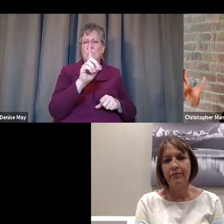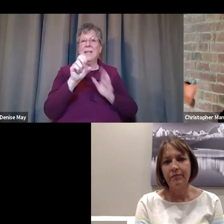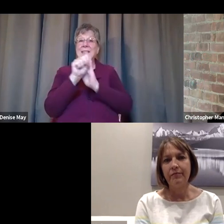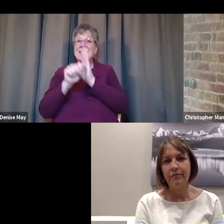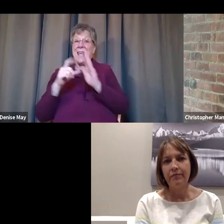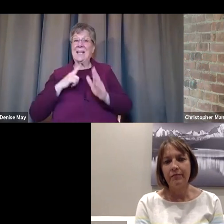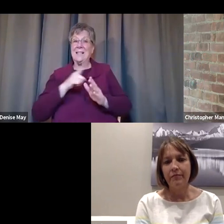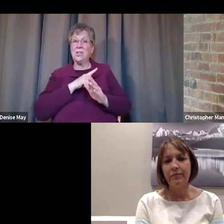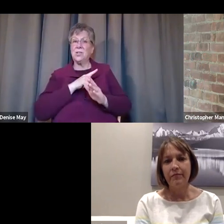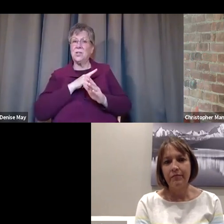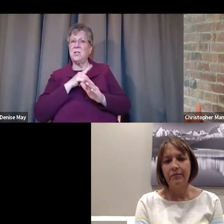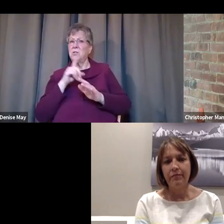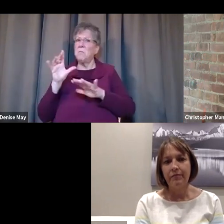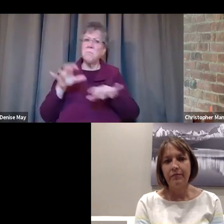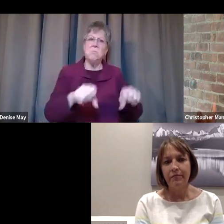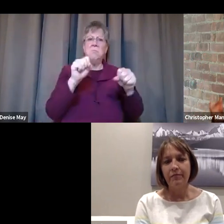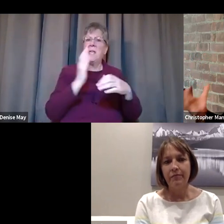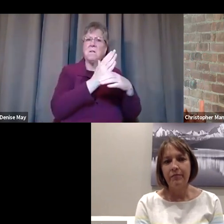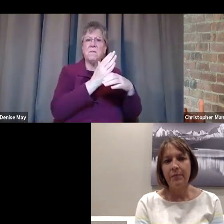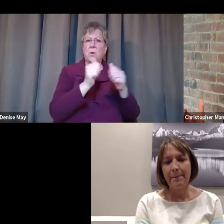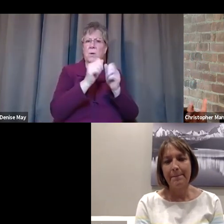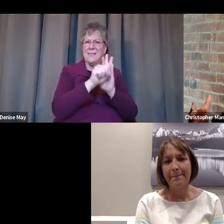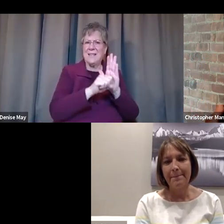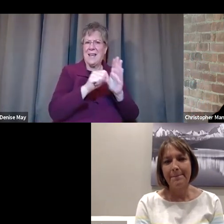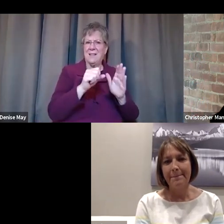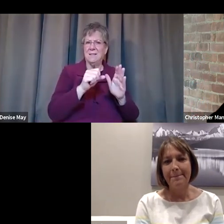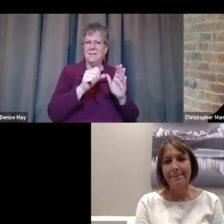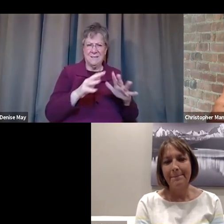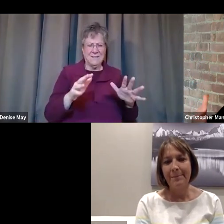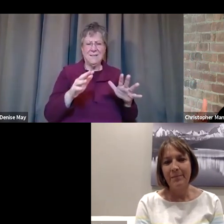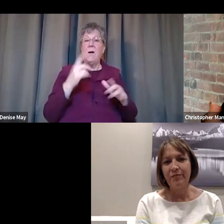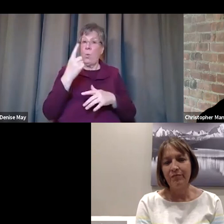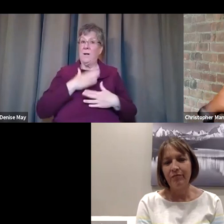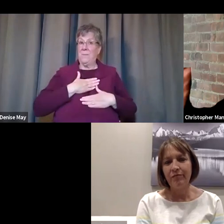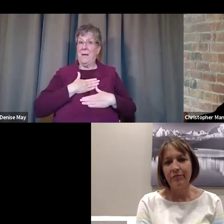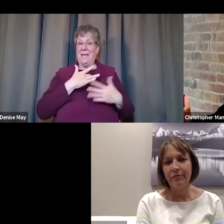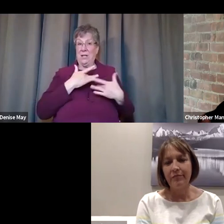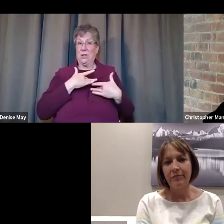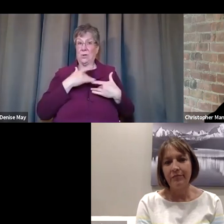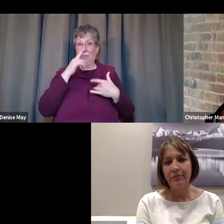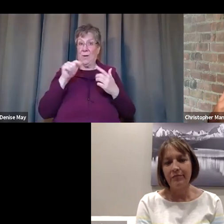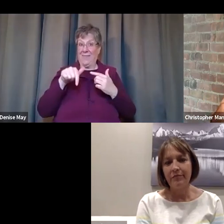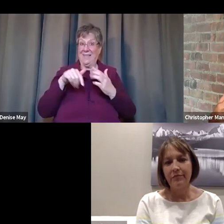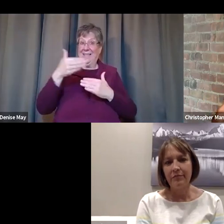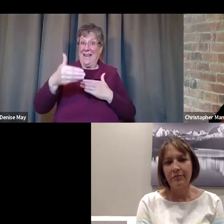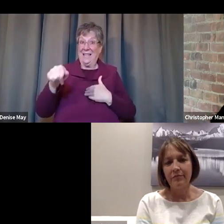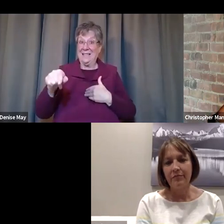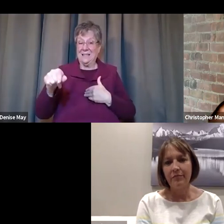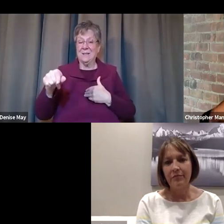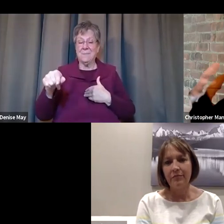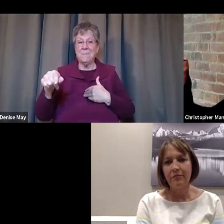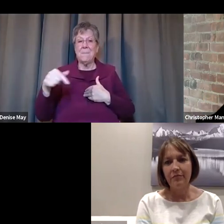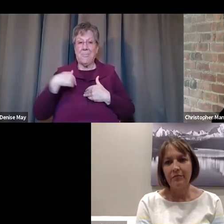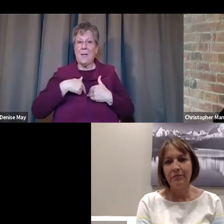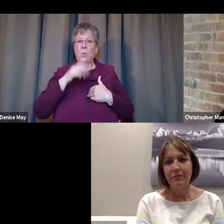interfere in elections. Or one of my concerns coming into this next election cycle, where we're going to elect a lot of